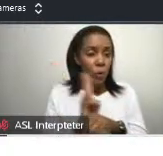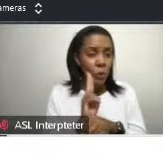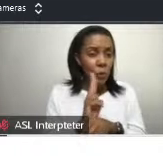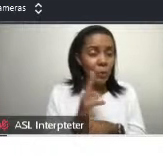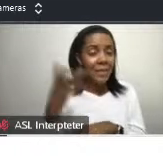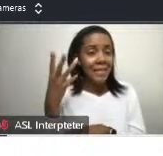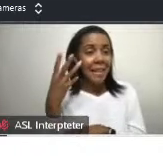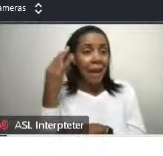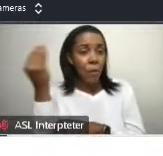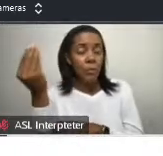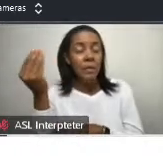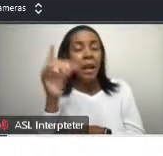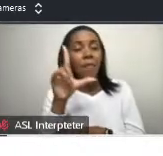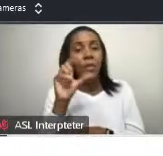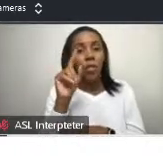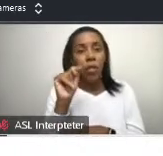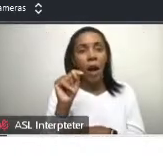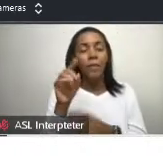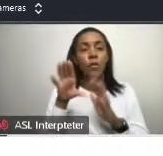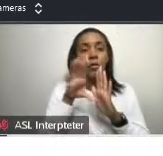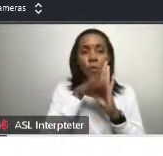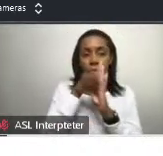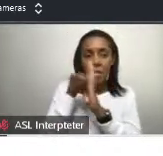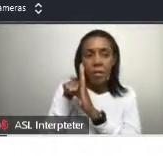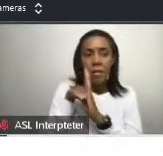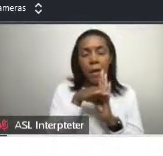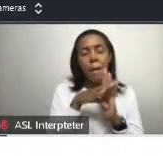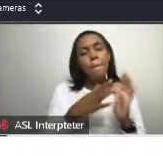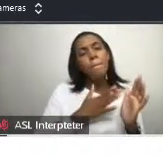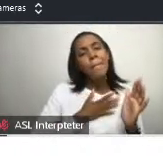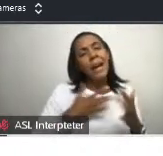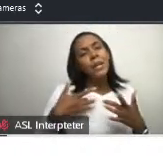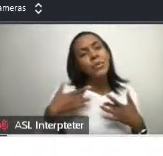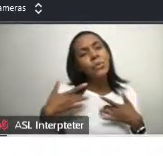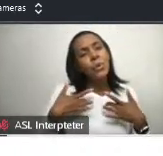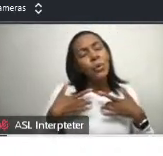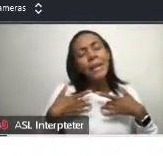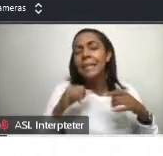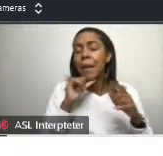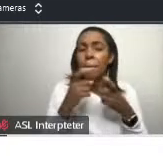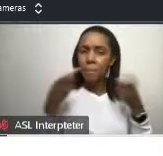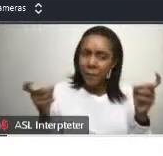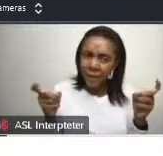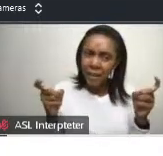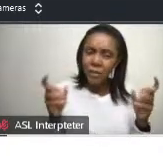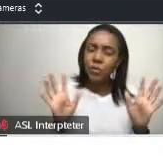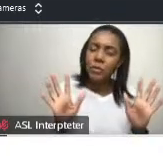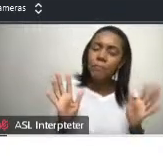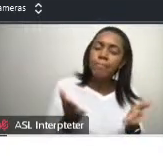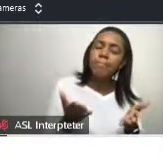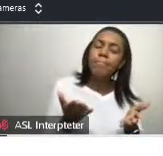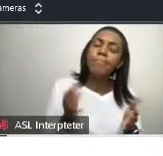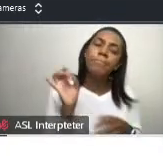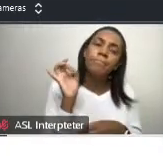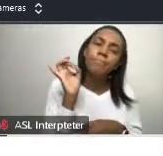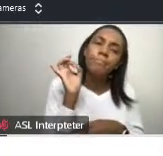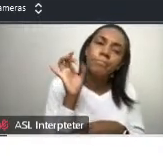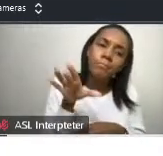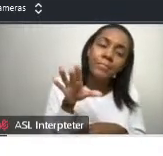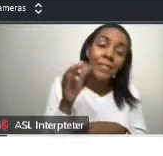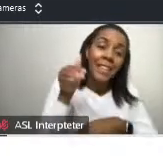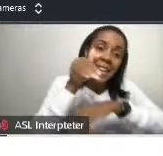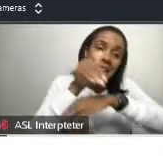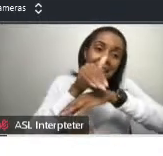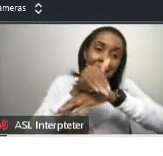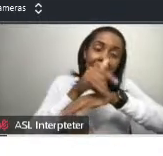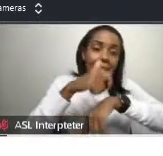components of the lot itself to shoot certain scenes. My only concern, and it's not a big one, just to bring it up, is nighttime